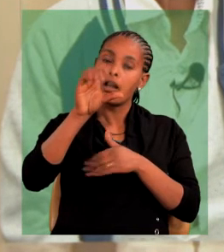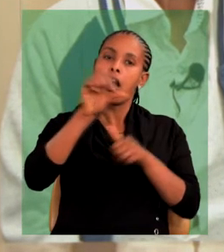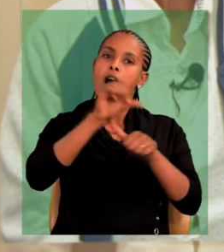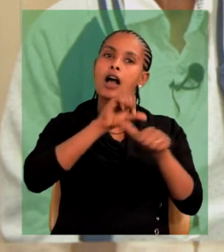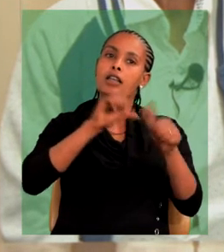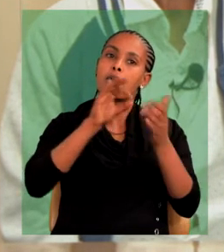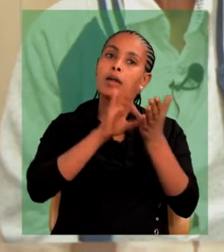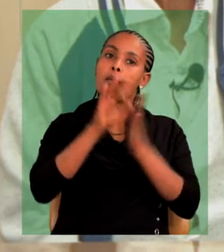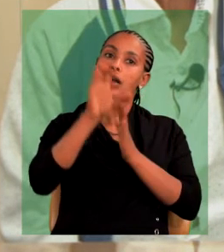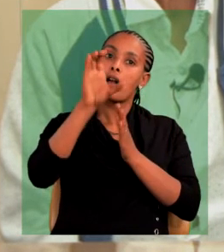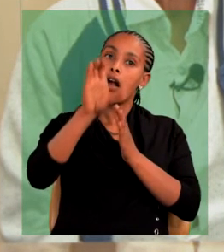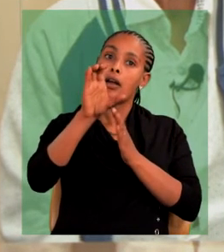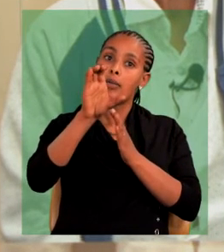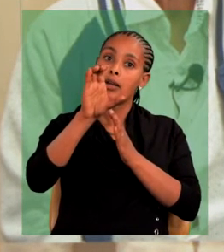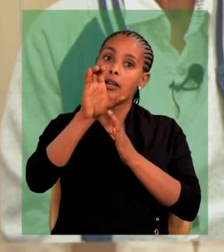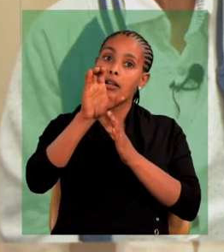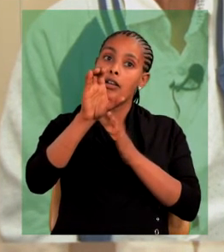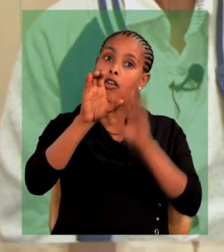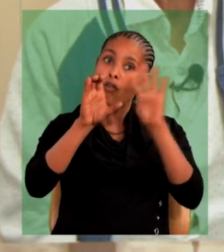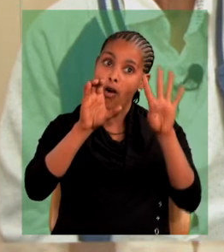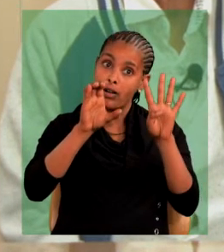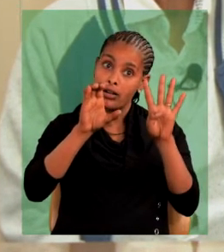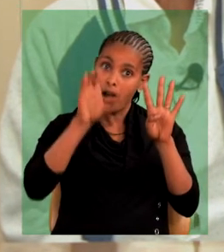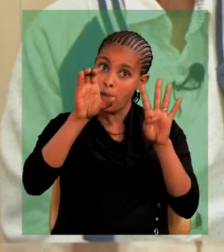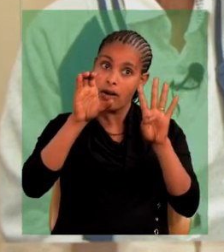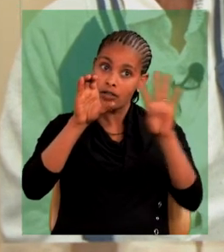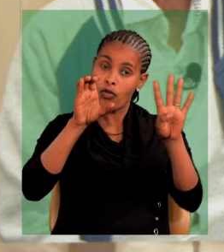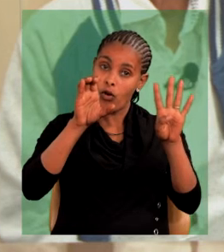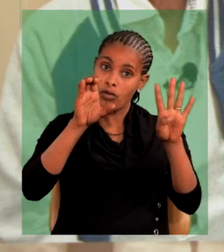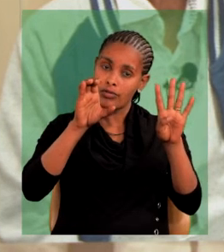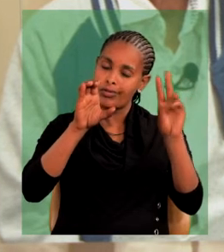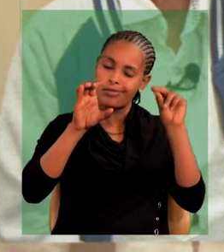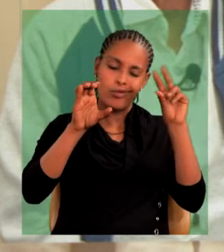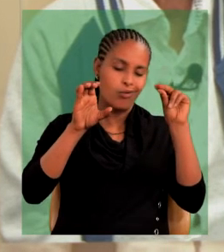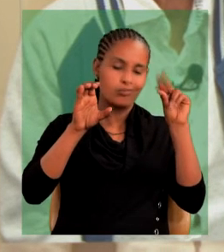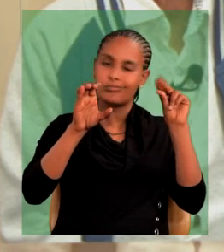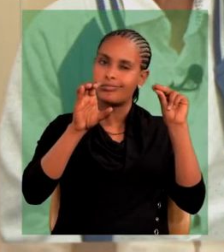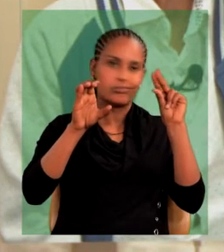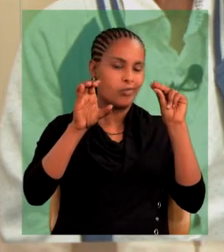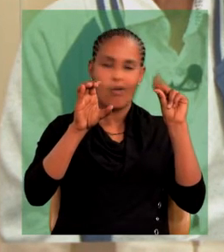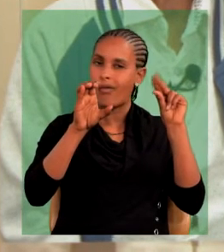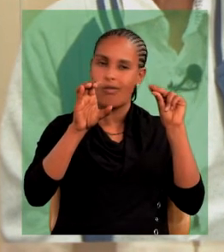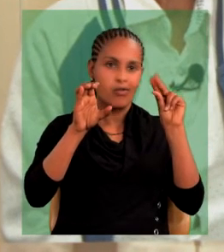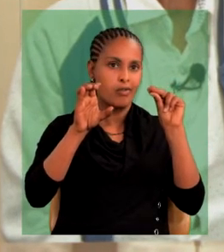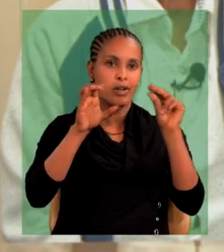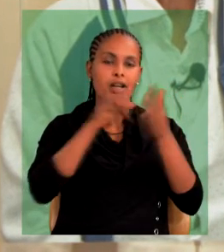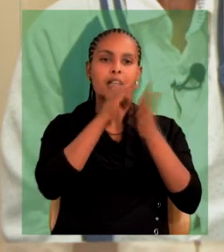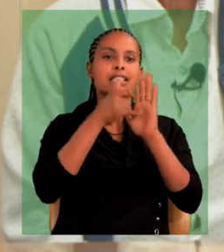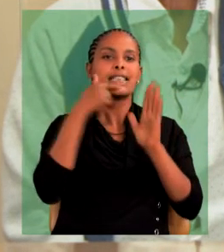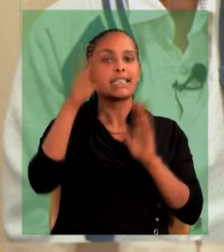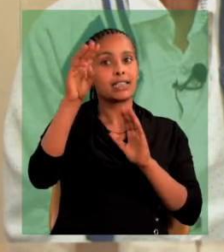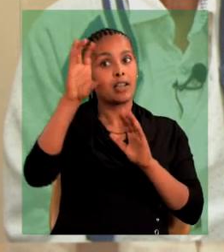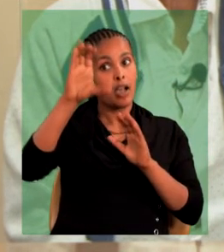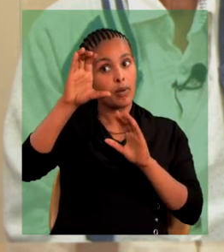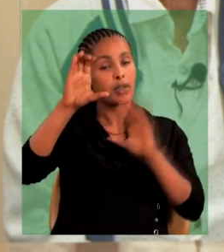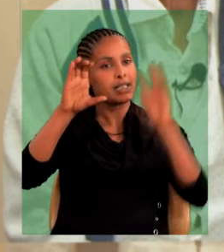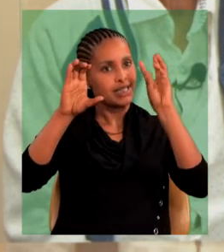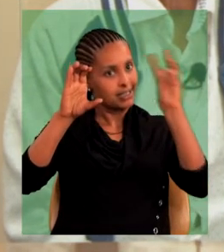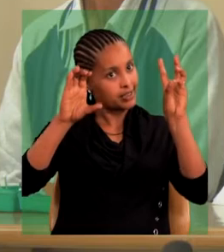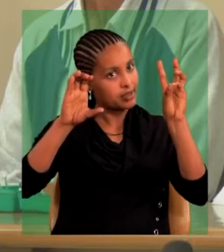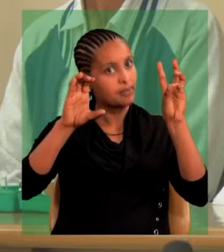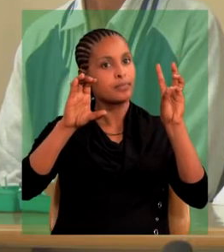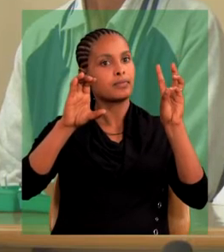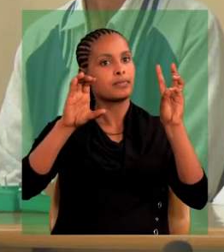Atomic number of carbon, are you suggesting is 4? Yes. No, it's not. It is 6.